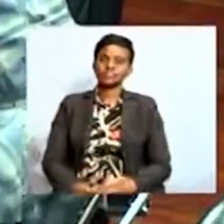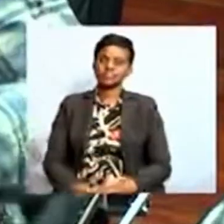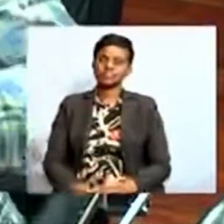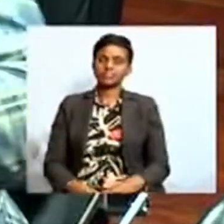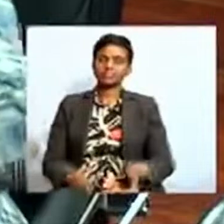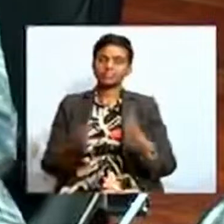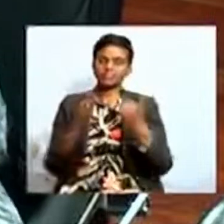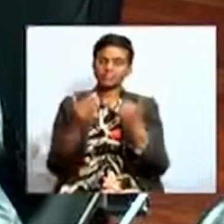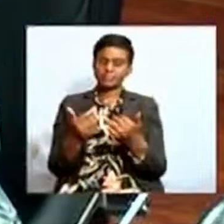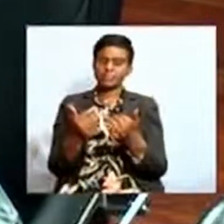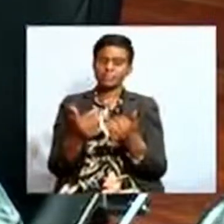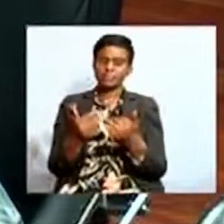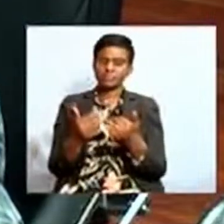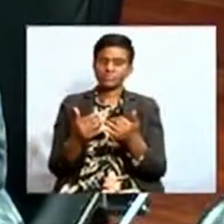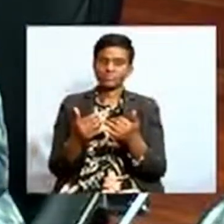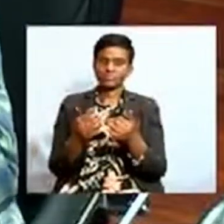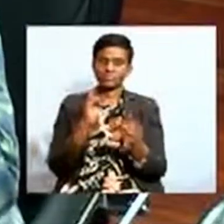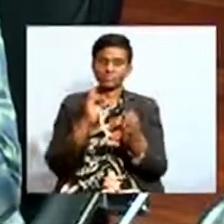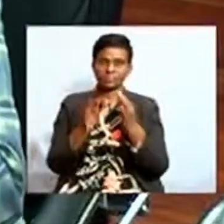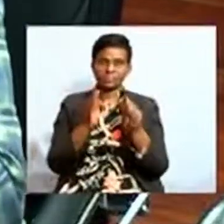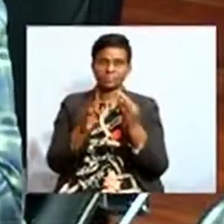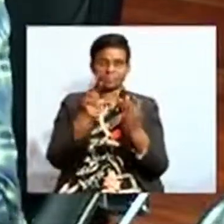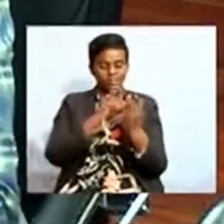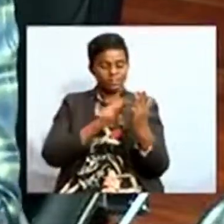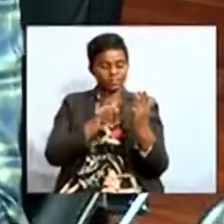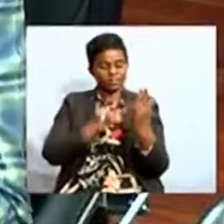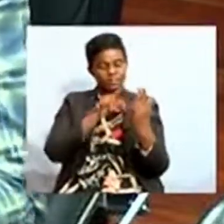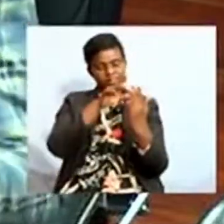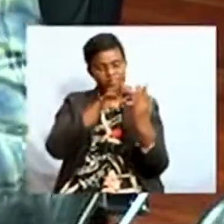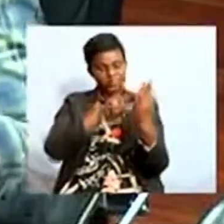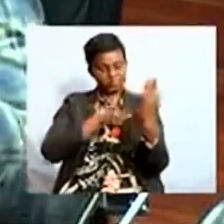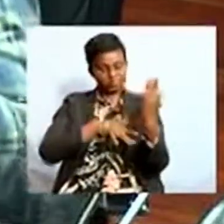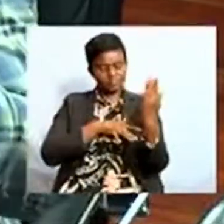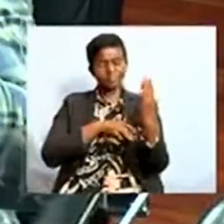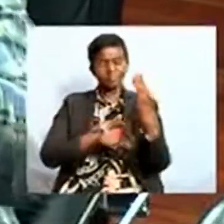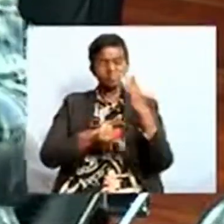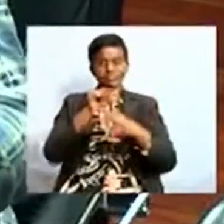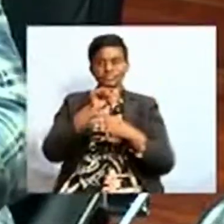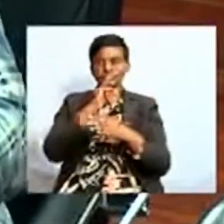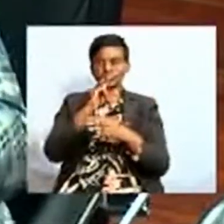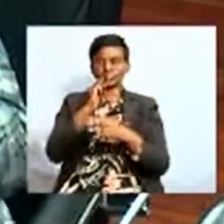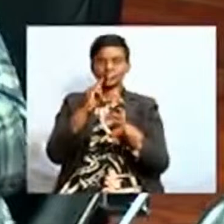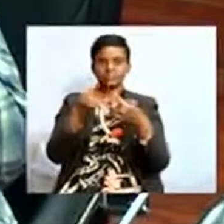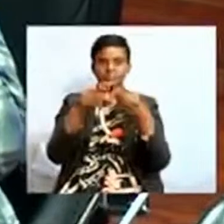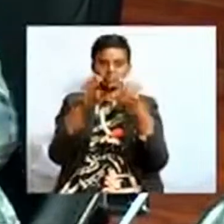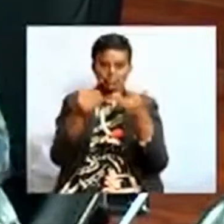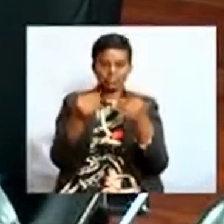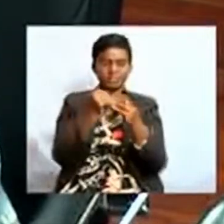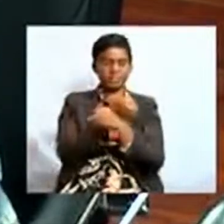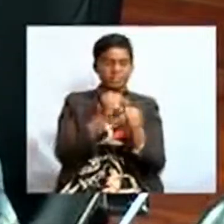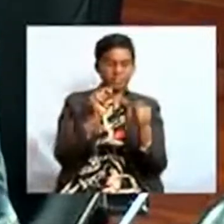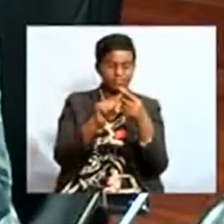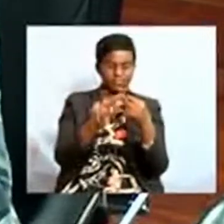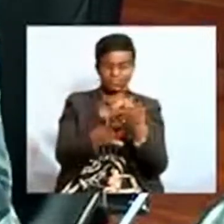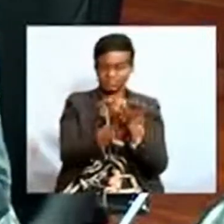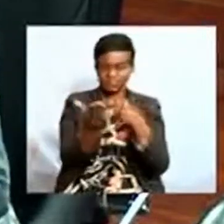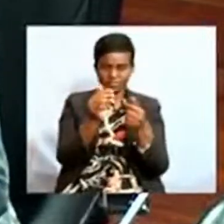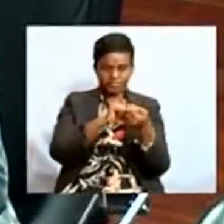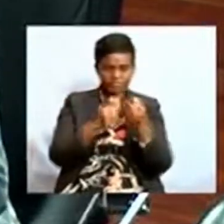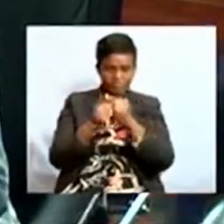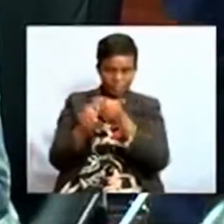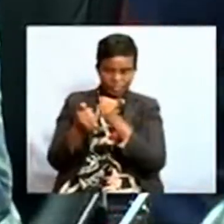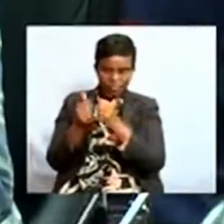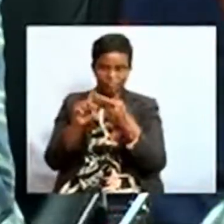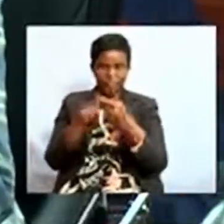Now, if you go down, you read, you find that there are different solutions to these problems you have